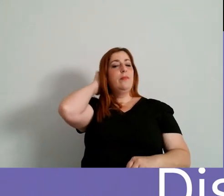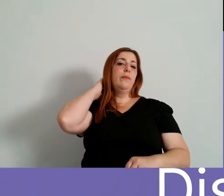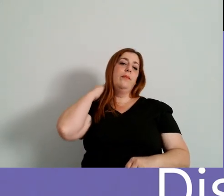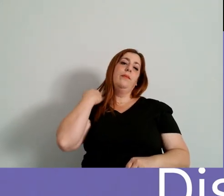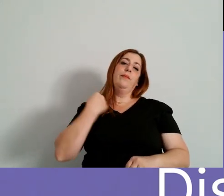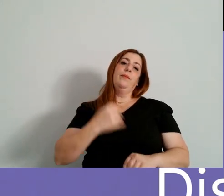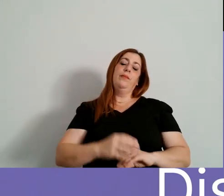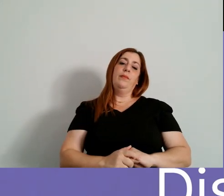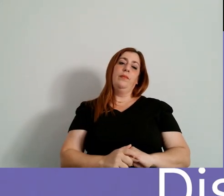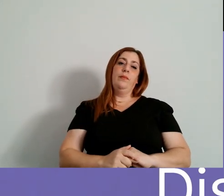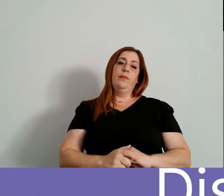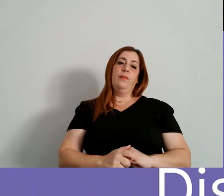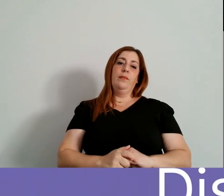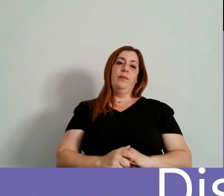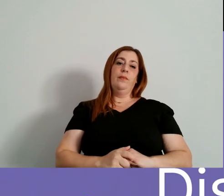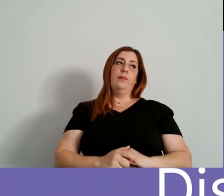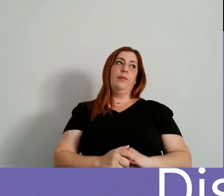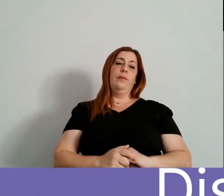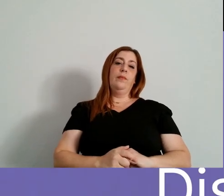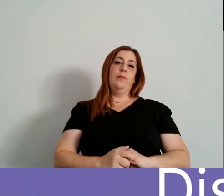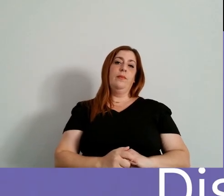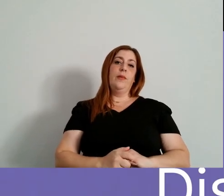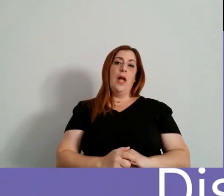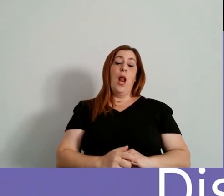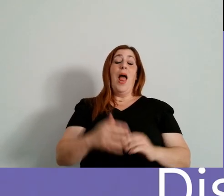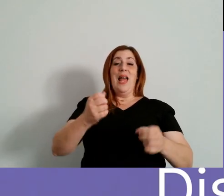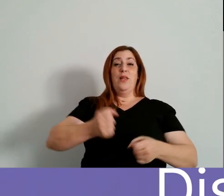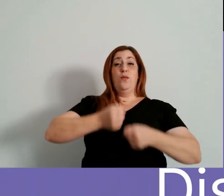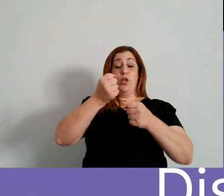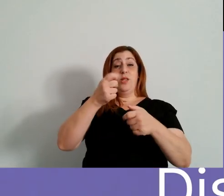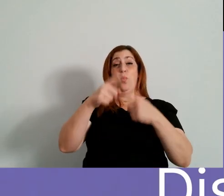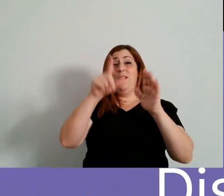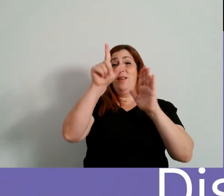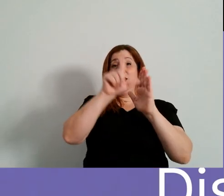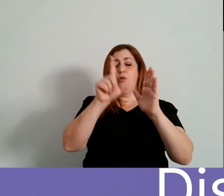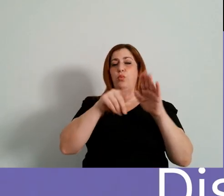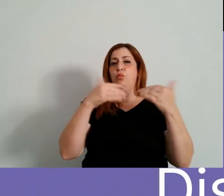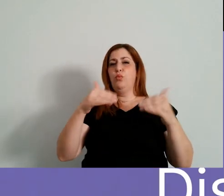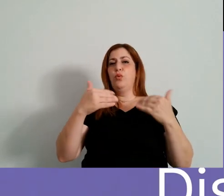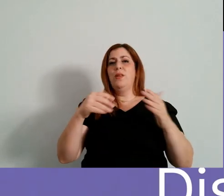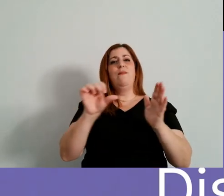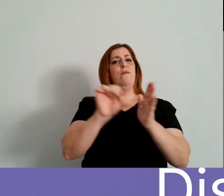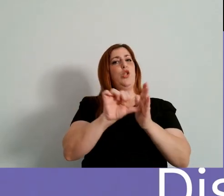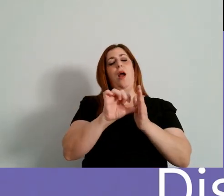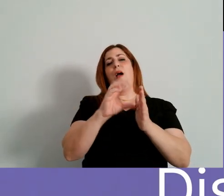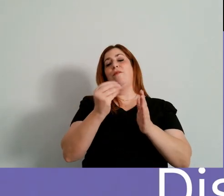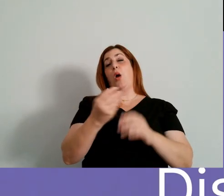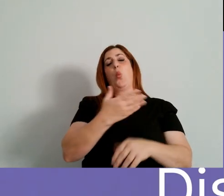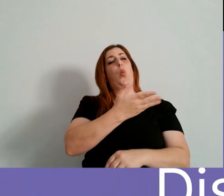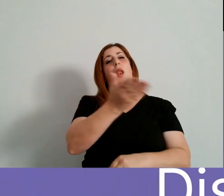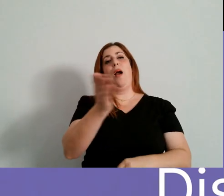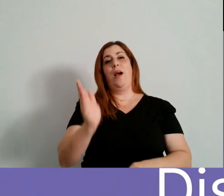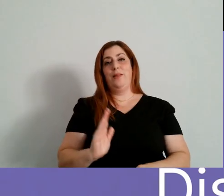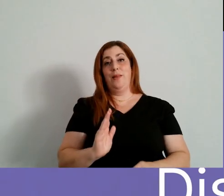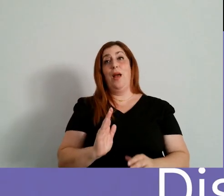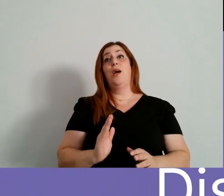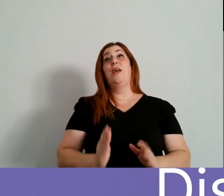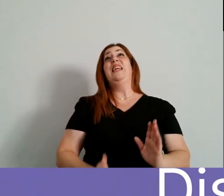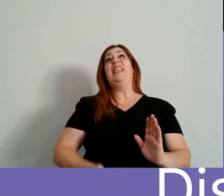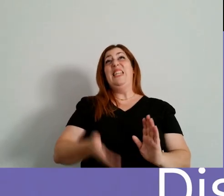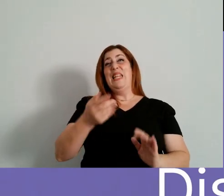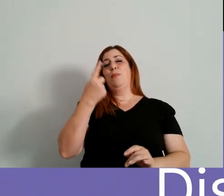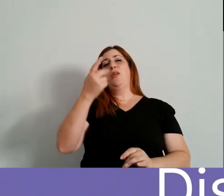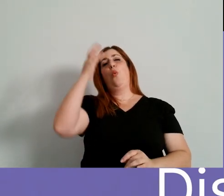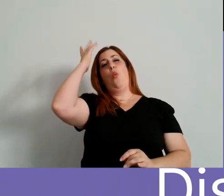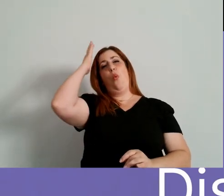Yeah, so advocacy in legal aspects is incredibly difficult for everyone, especially